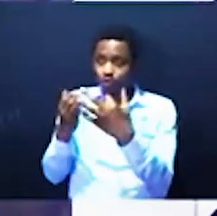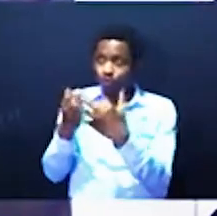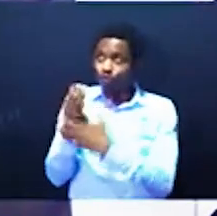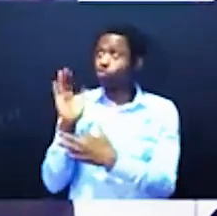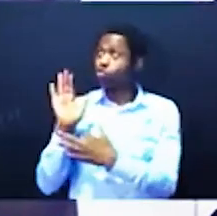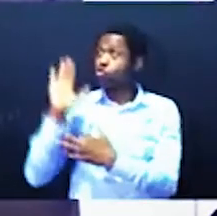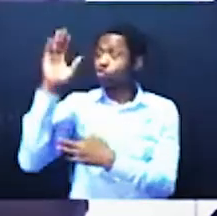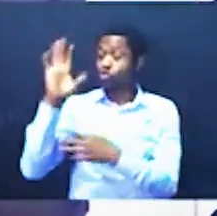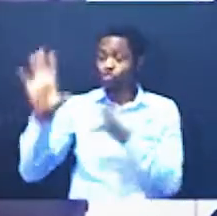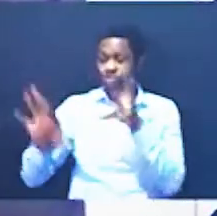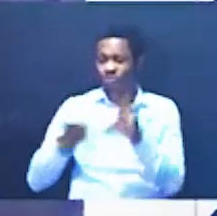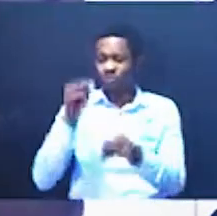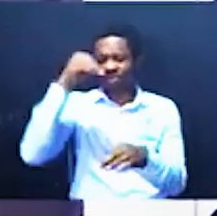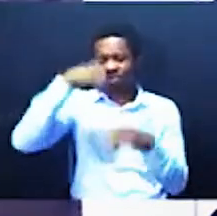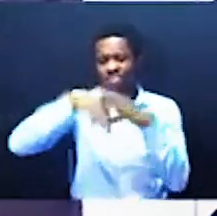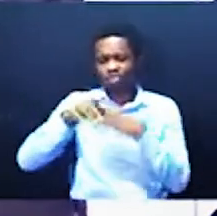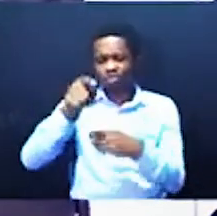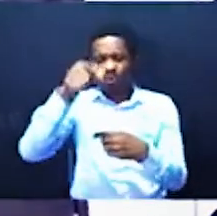your